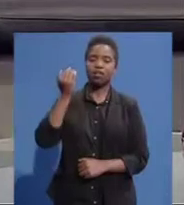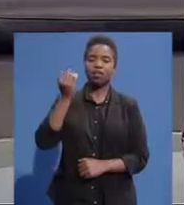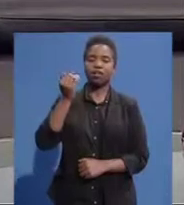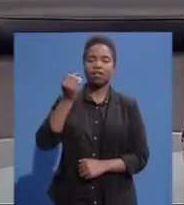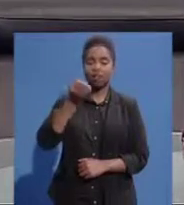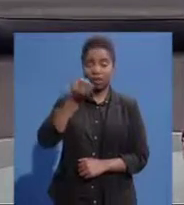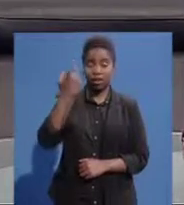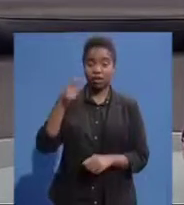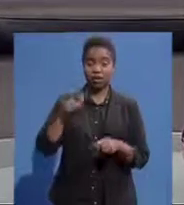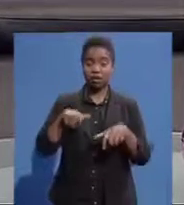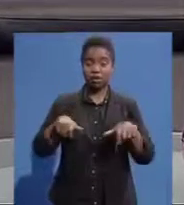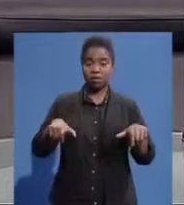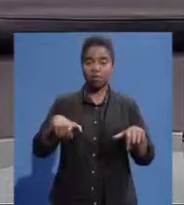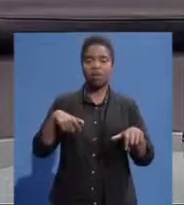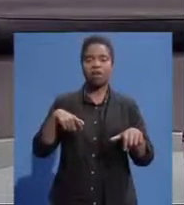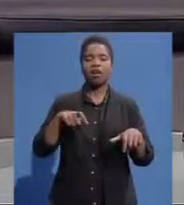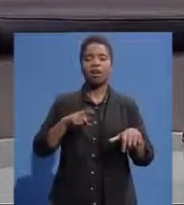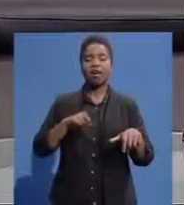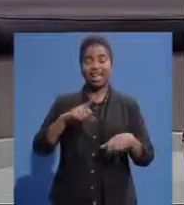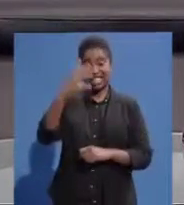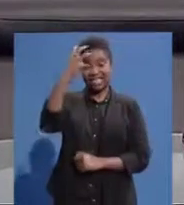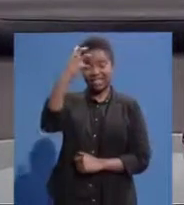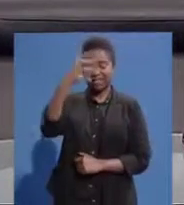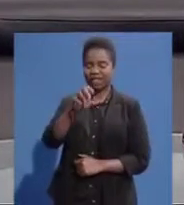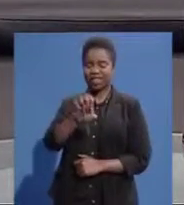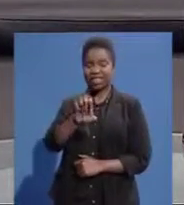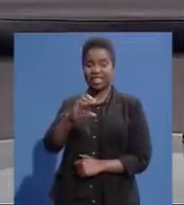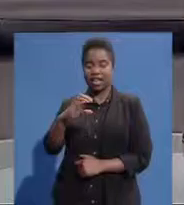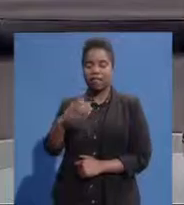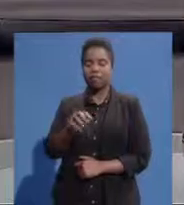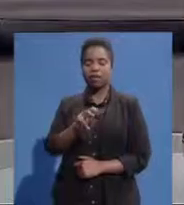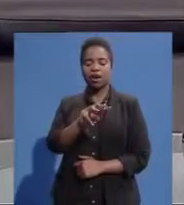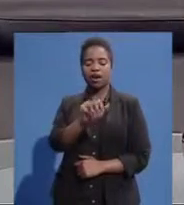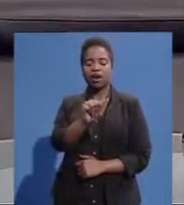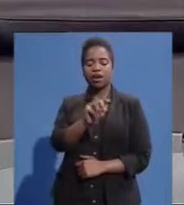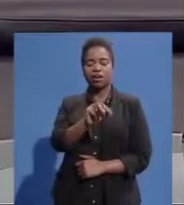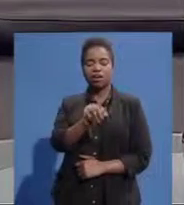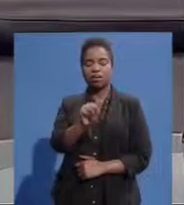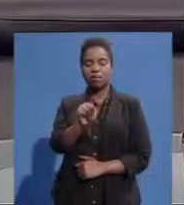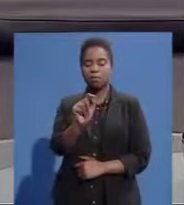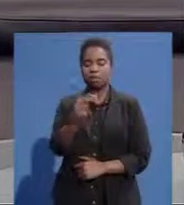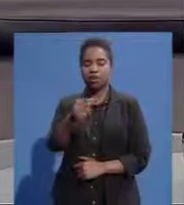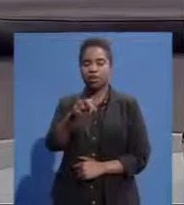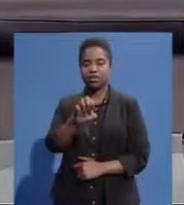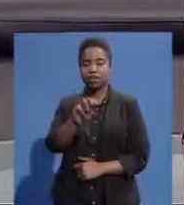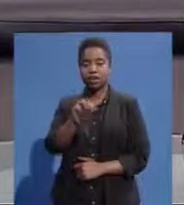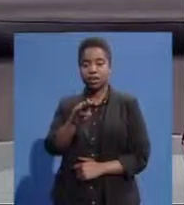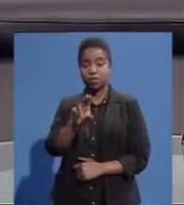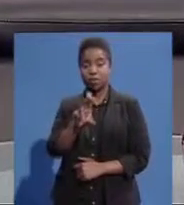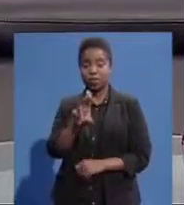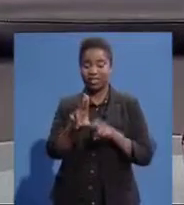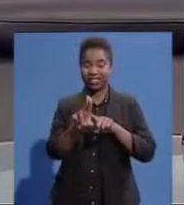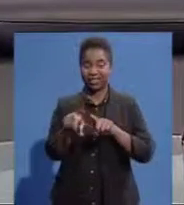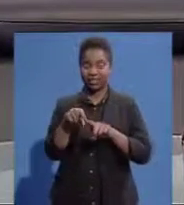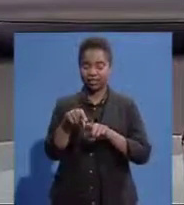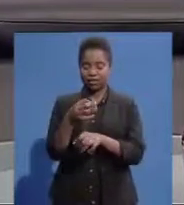home of the paramount chief, the king of the Tembu tribe. And I think that prevented him from having